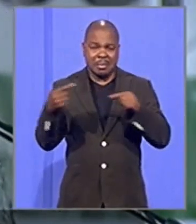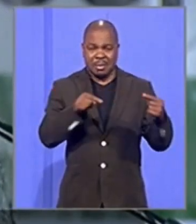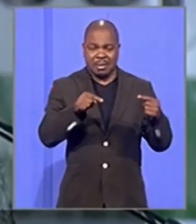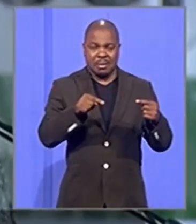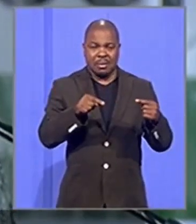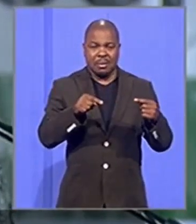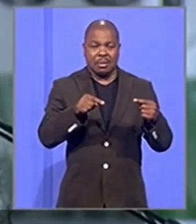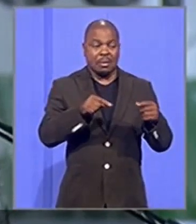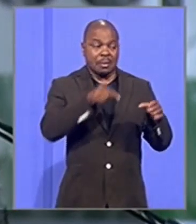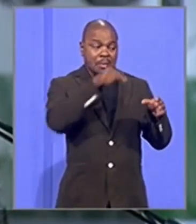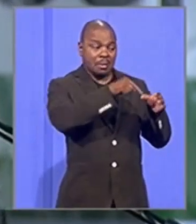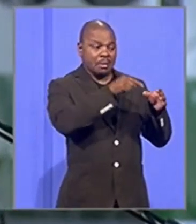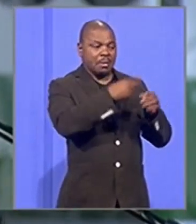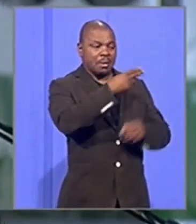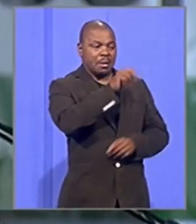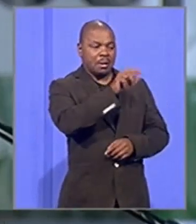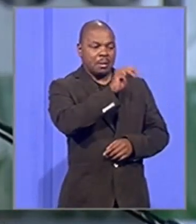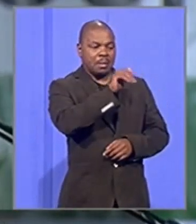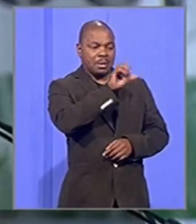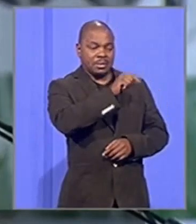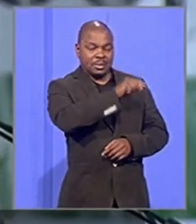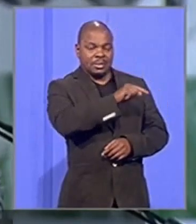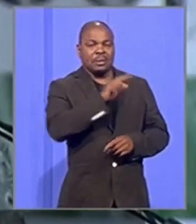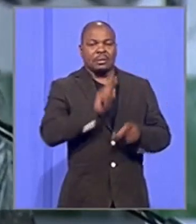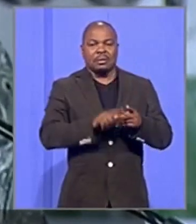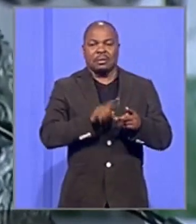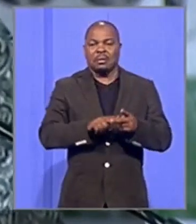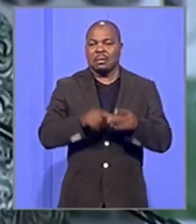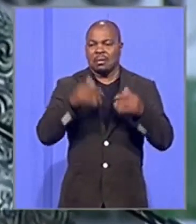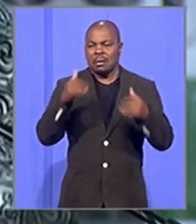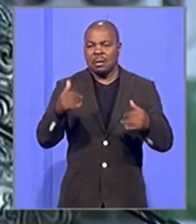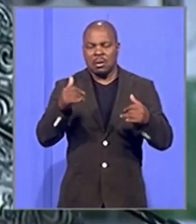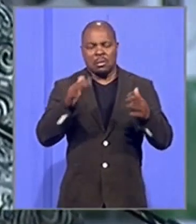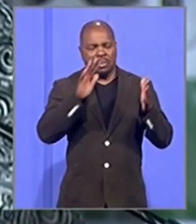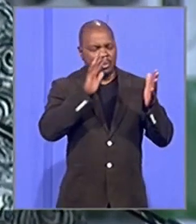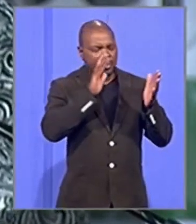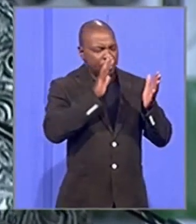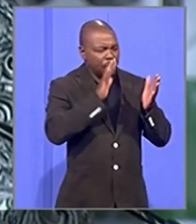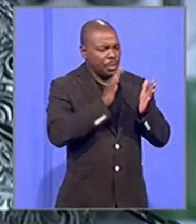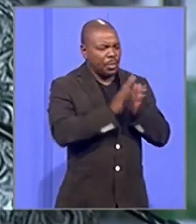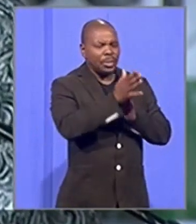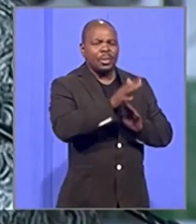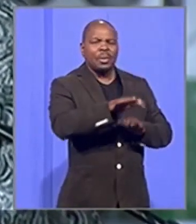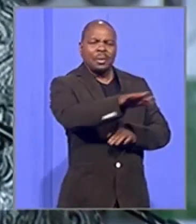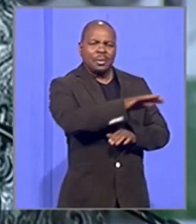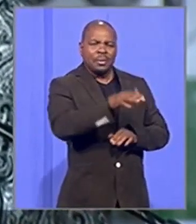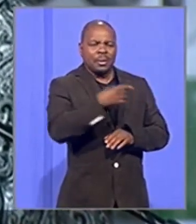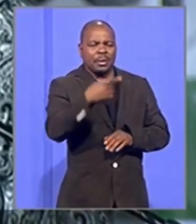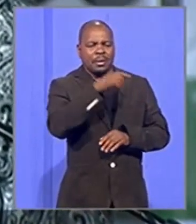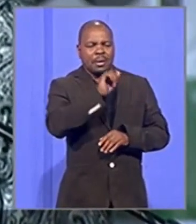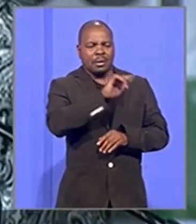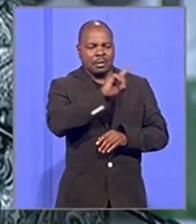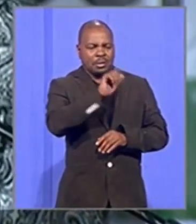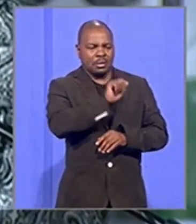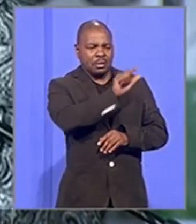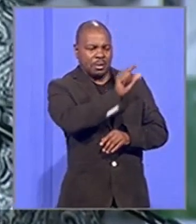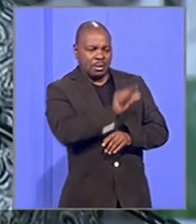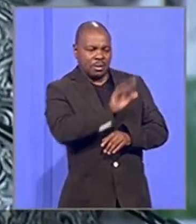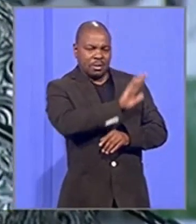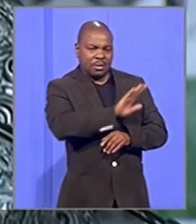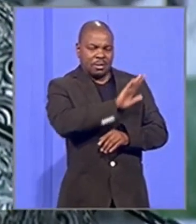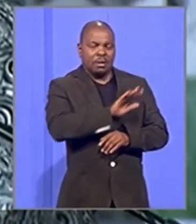particularly Hamas, and the devastation being wrought on the Gaza Strip, these must